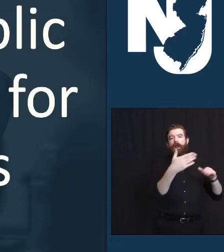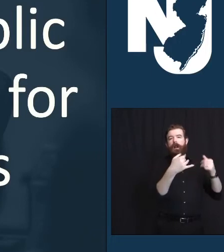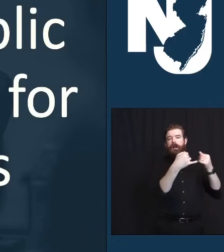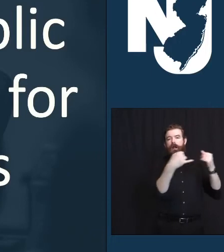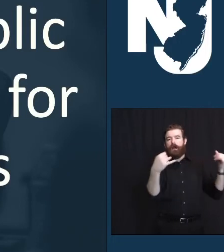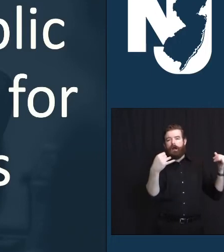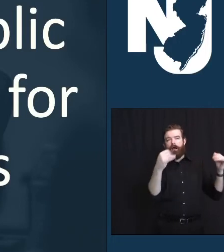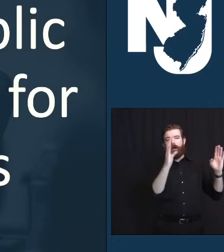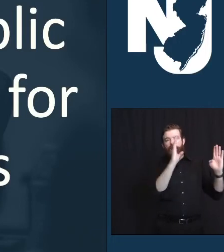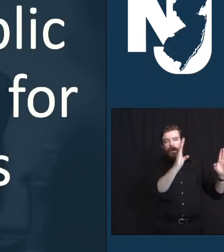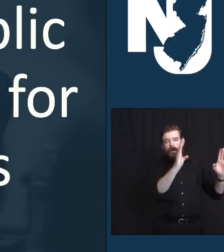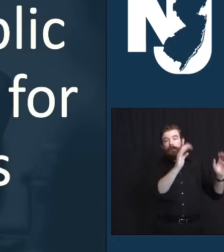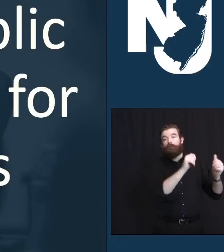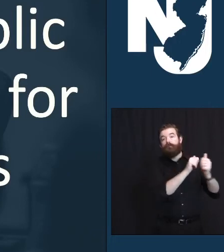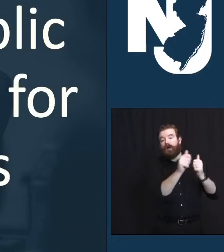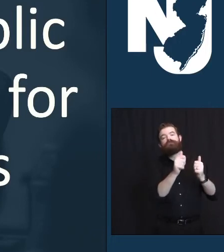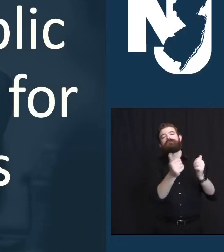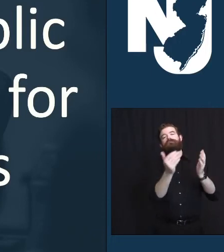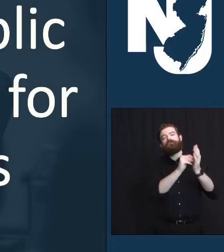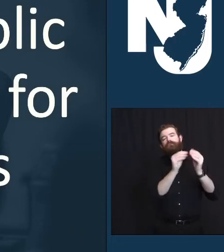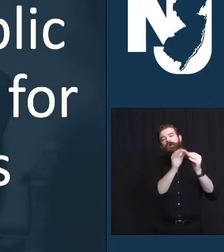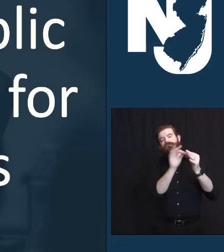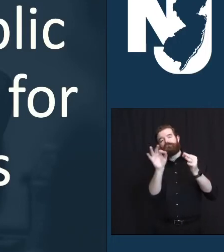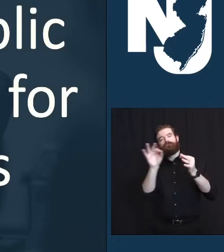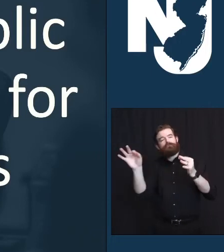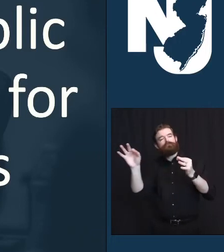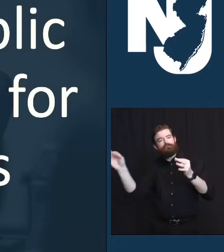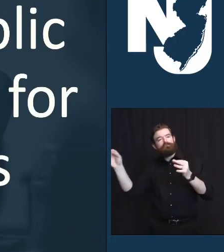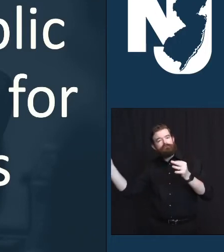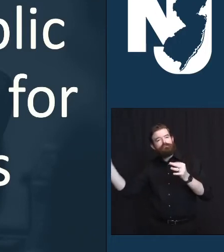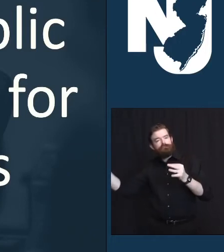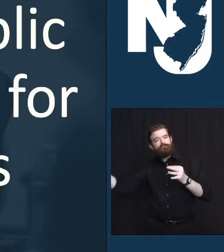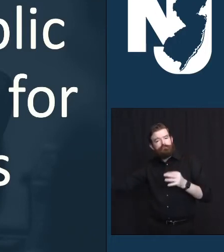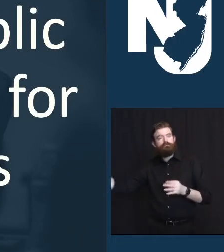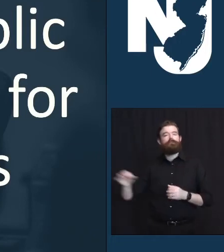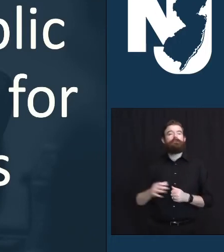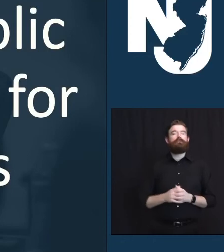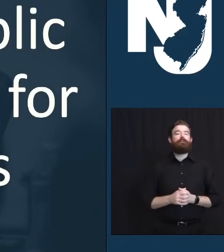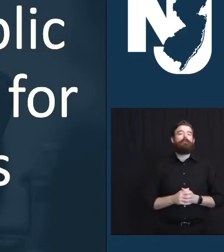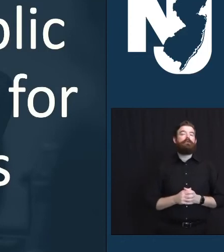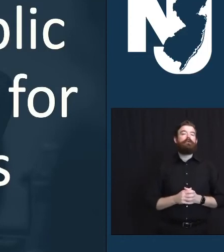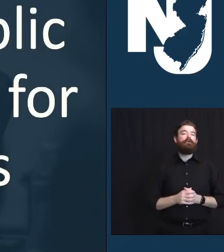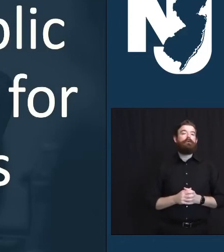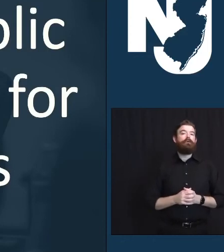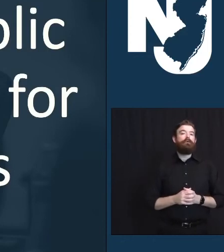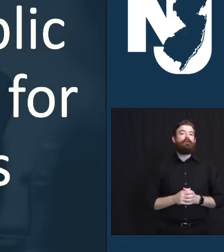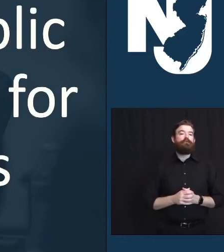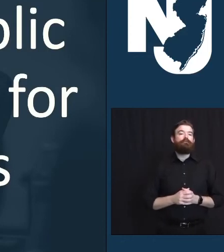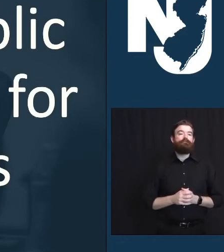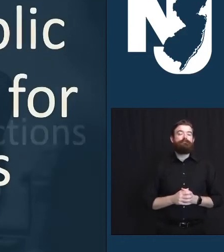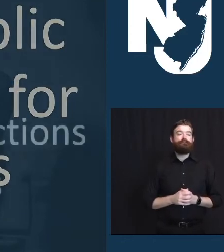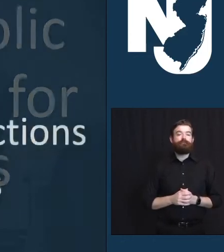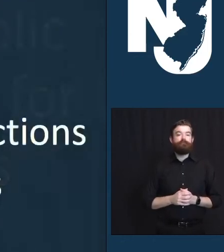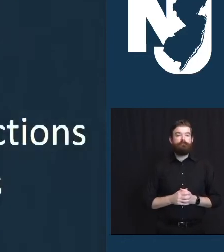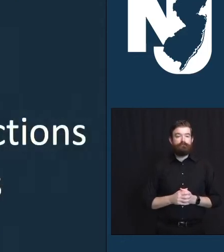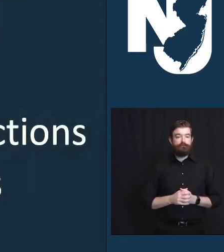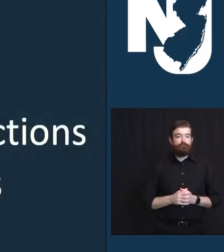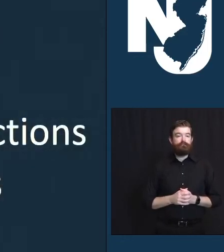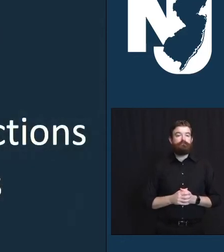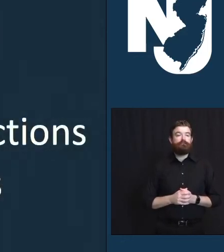where Judy and Pat and others can have the authority to continue responding to the challenges posed by the pandemic. The